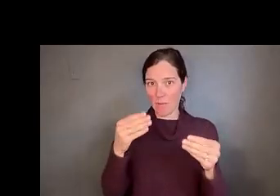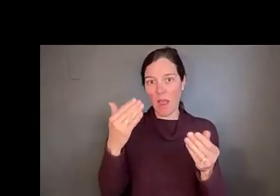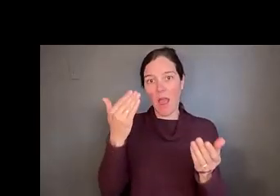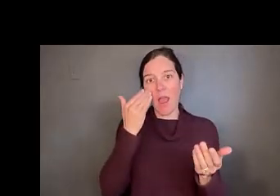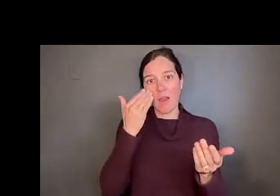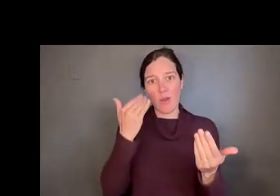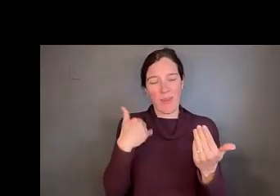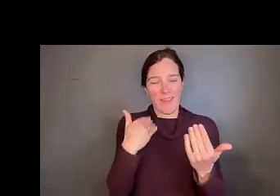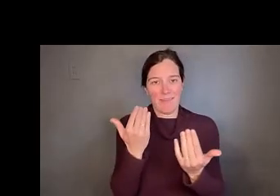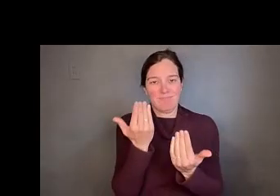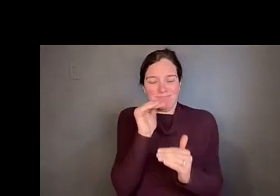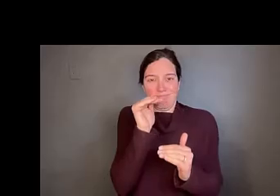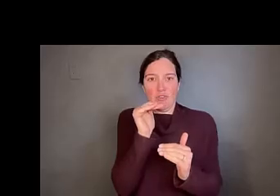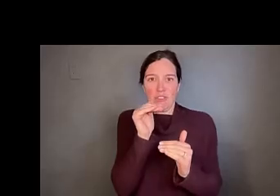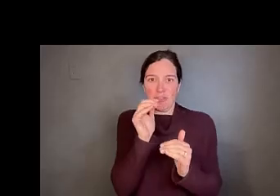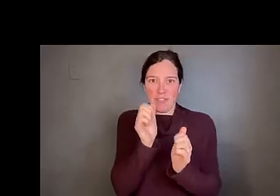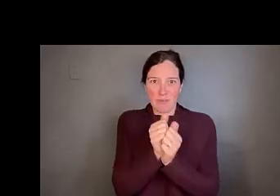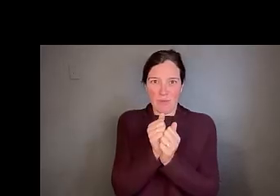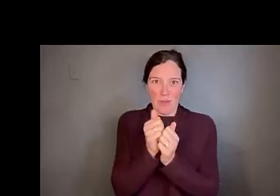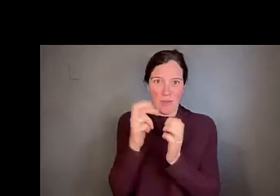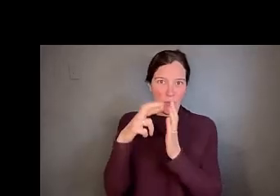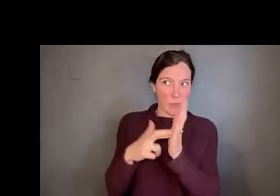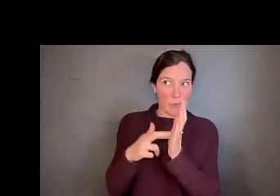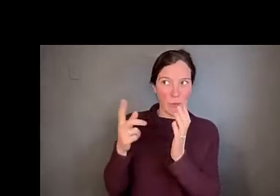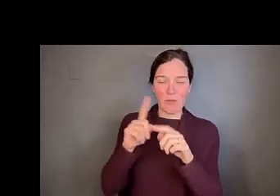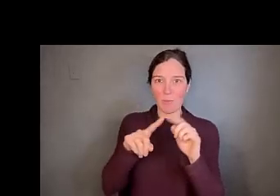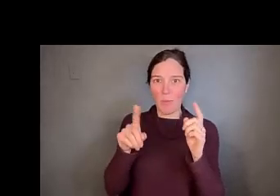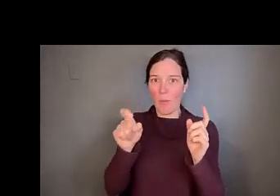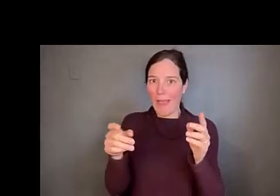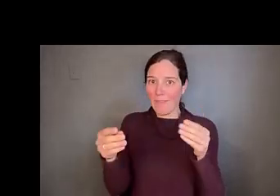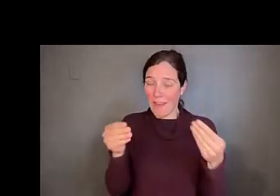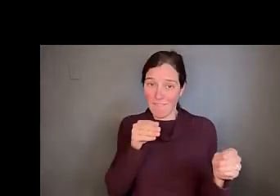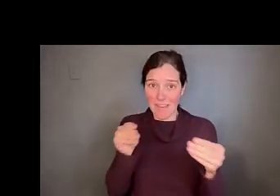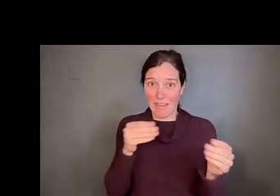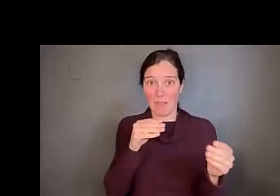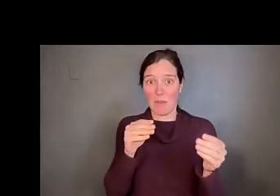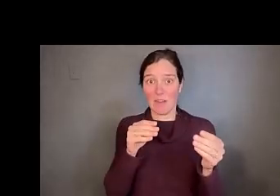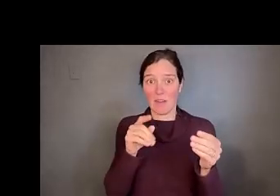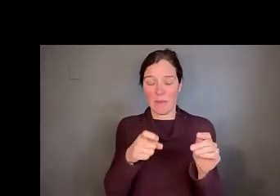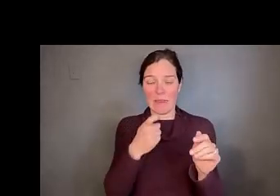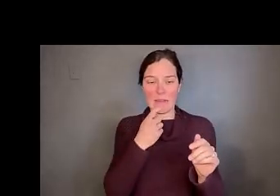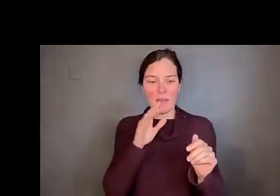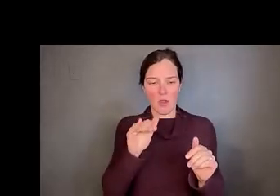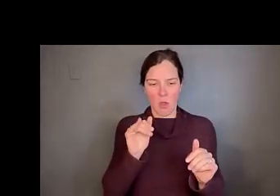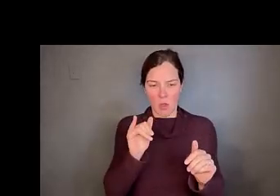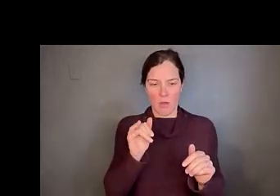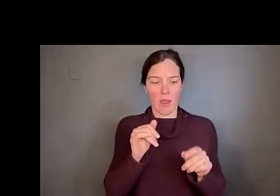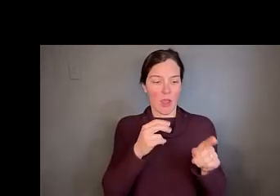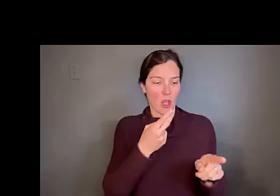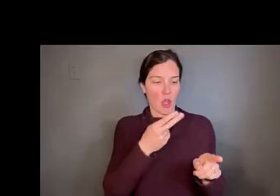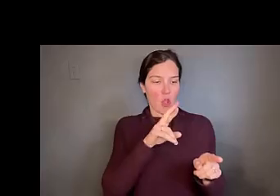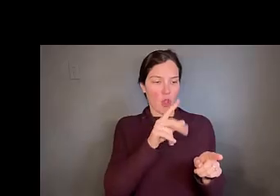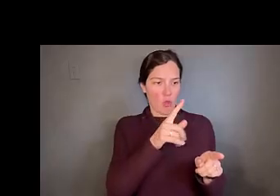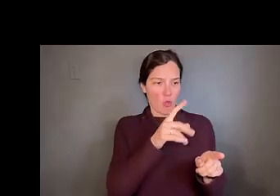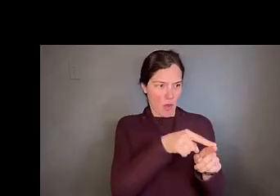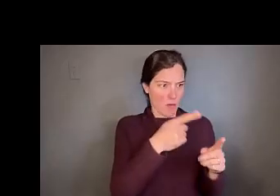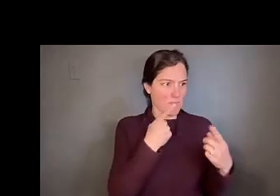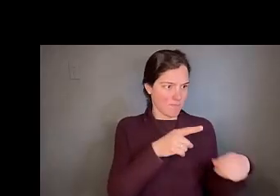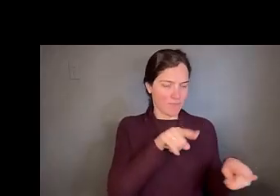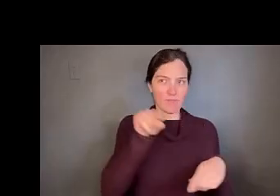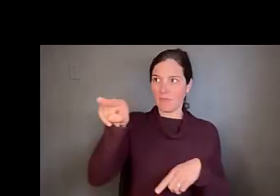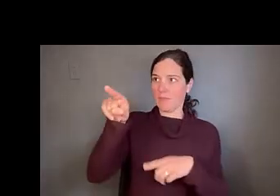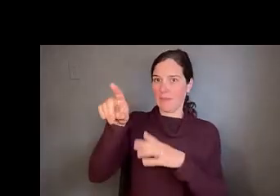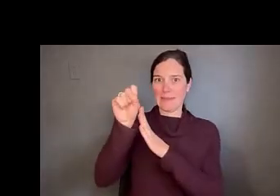there are tight parameters around the use, but we have to have enough flexibility to say, let's make Hugo successful, let's make